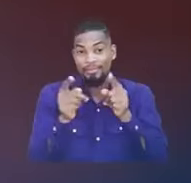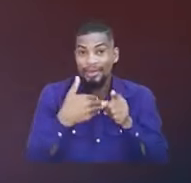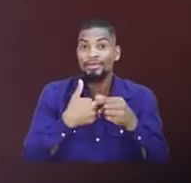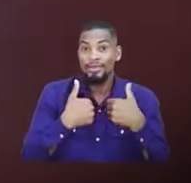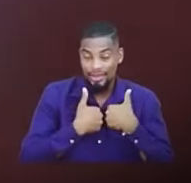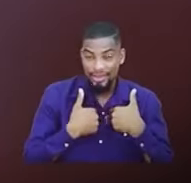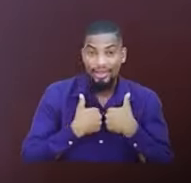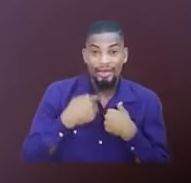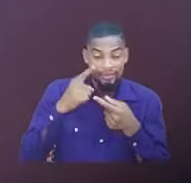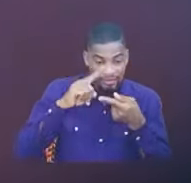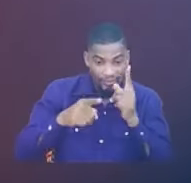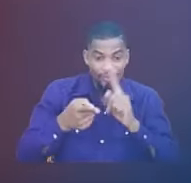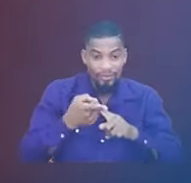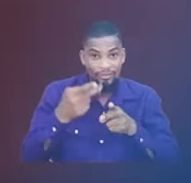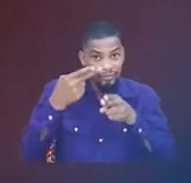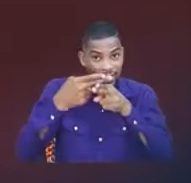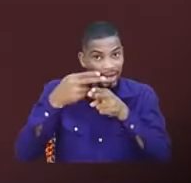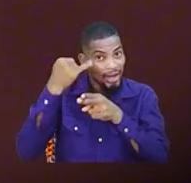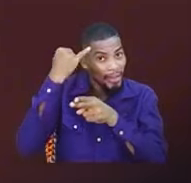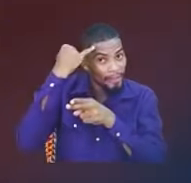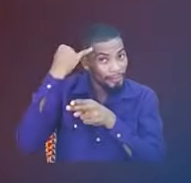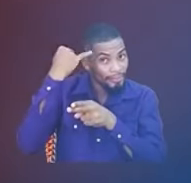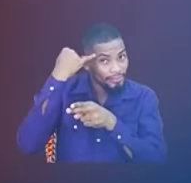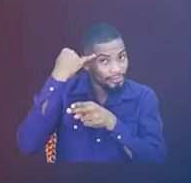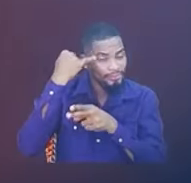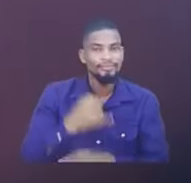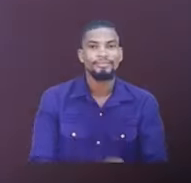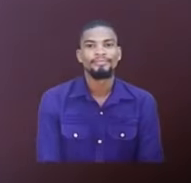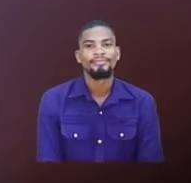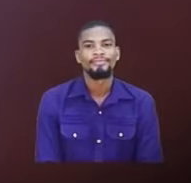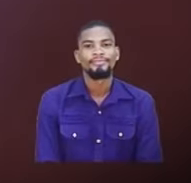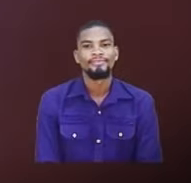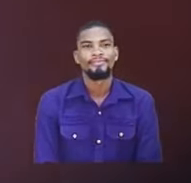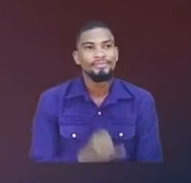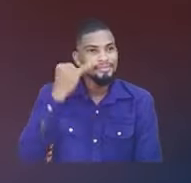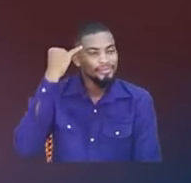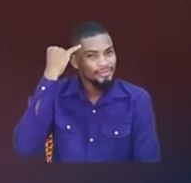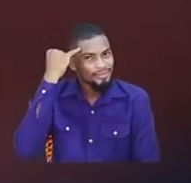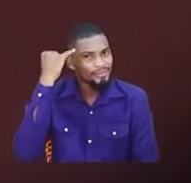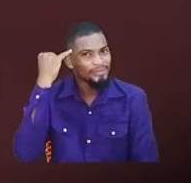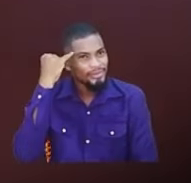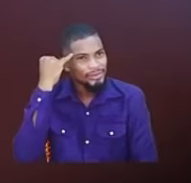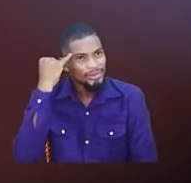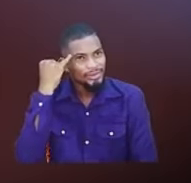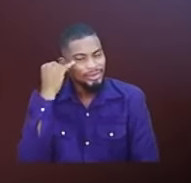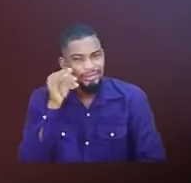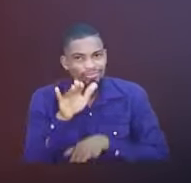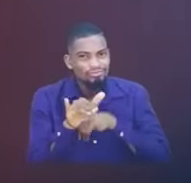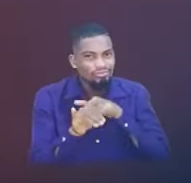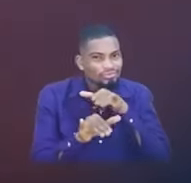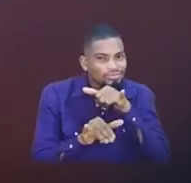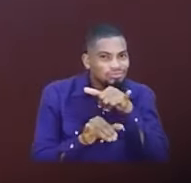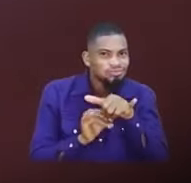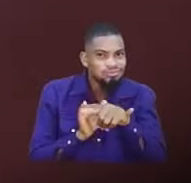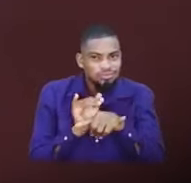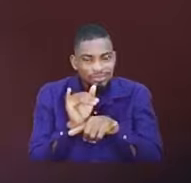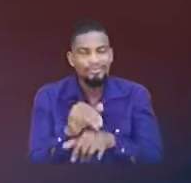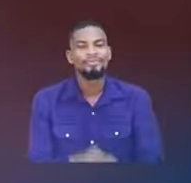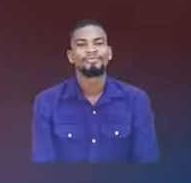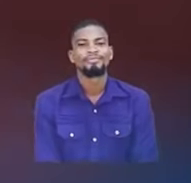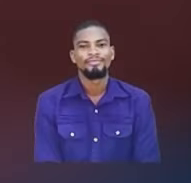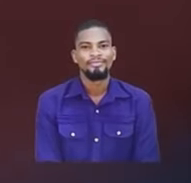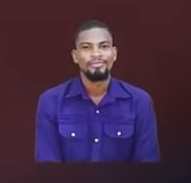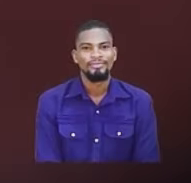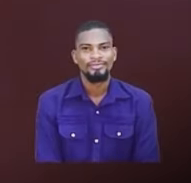friend called Jonadab. Jonadab was a shrewd guy. See,